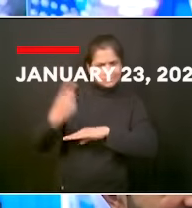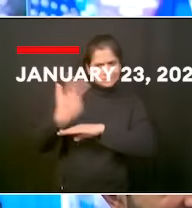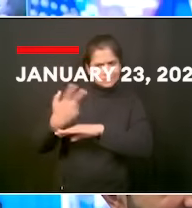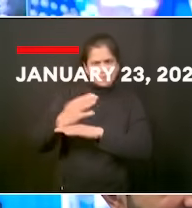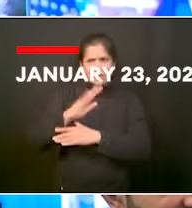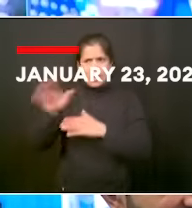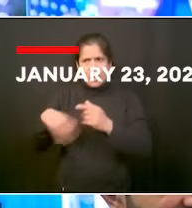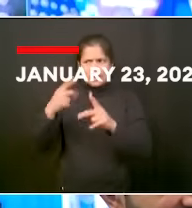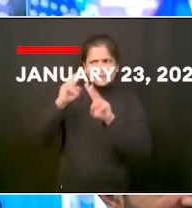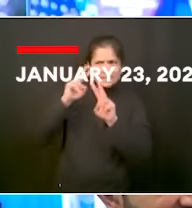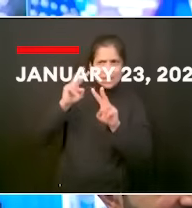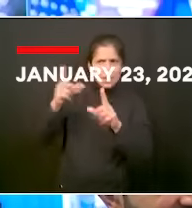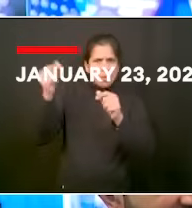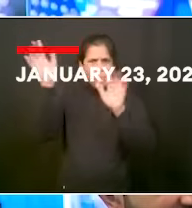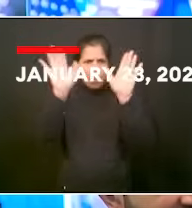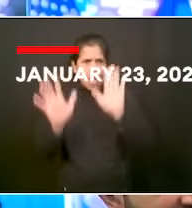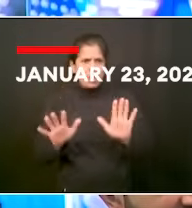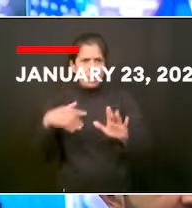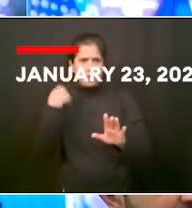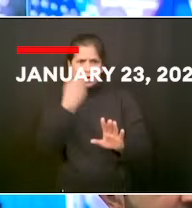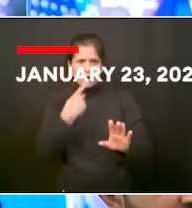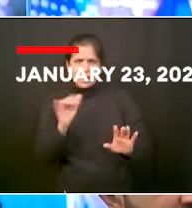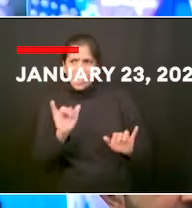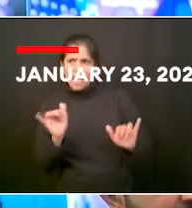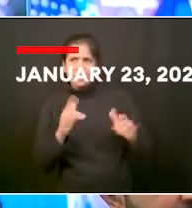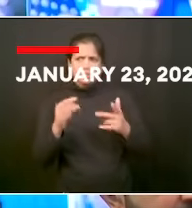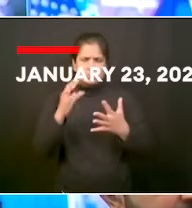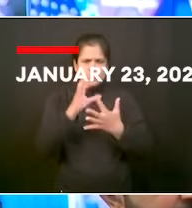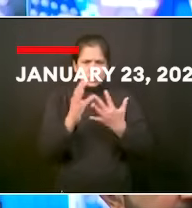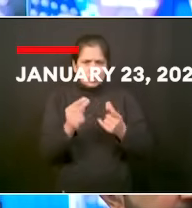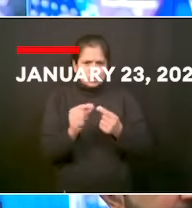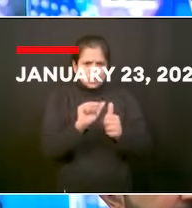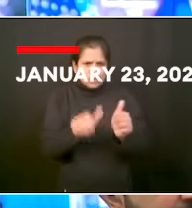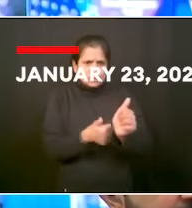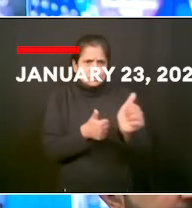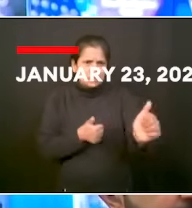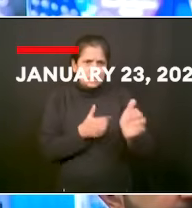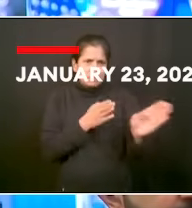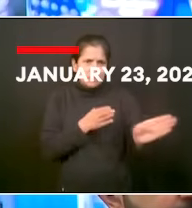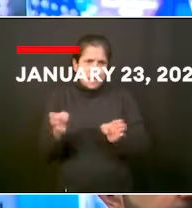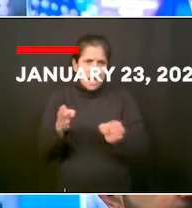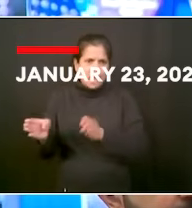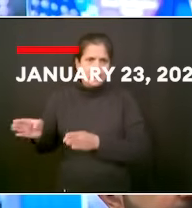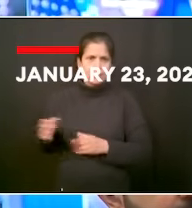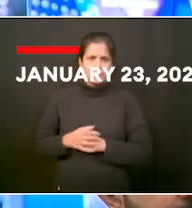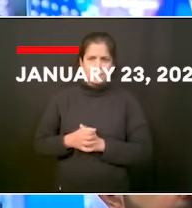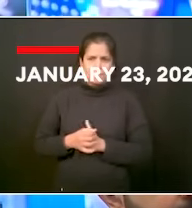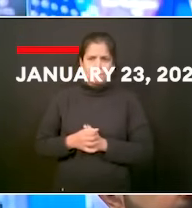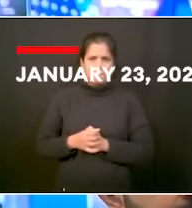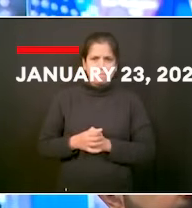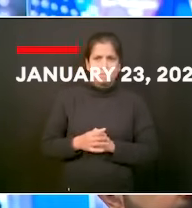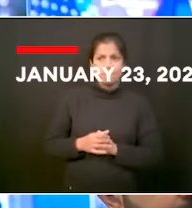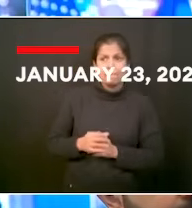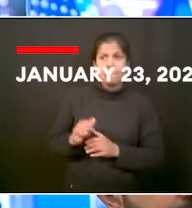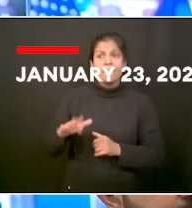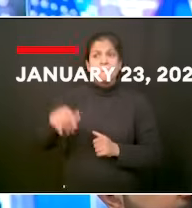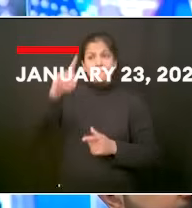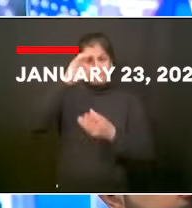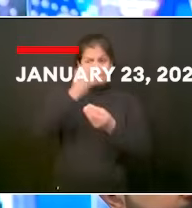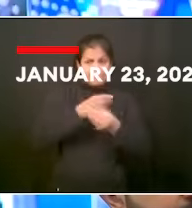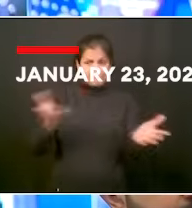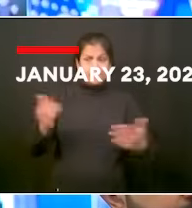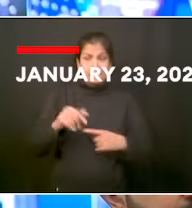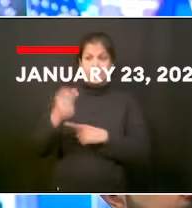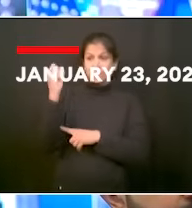plan for every possible scenario. By the latest, noon on Sunday afternoon, we will announce